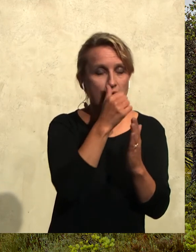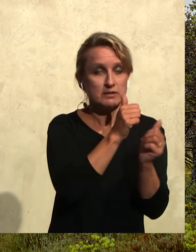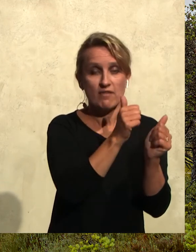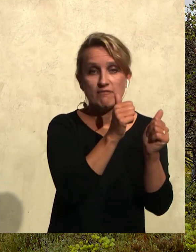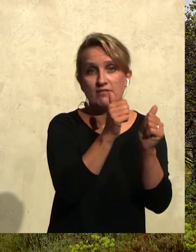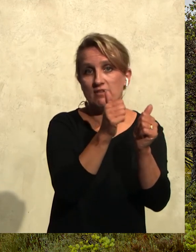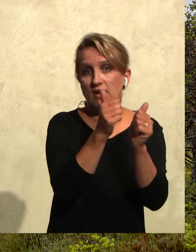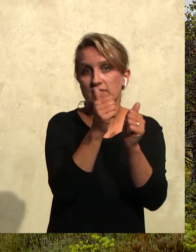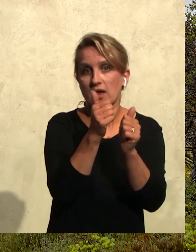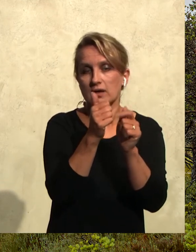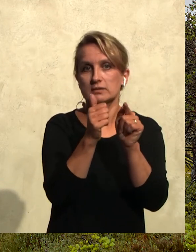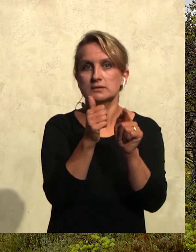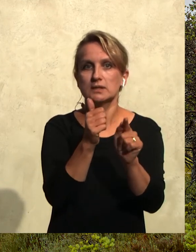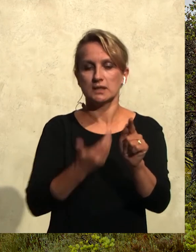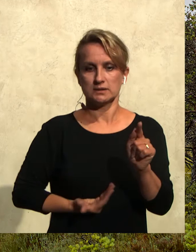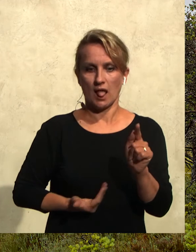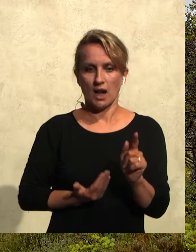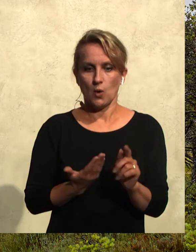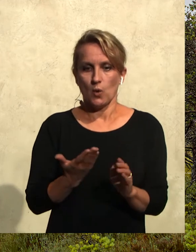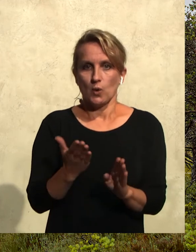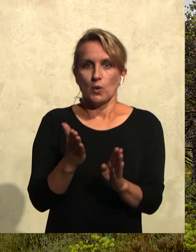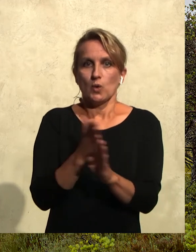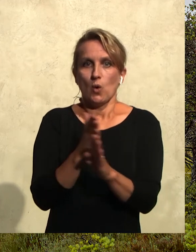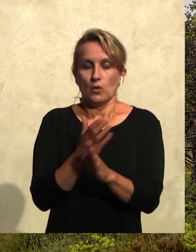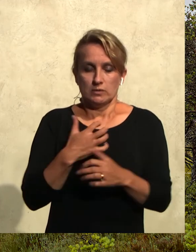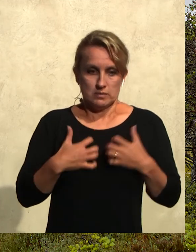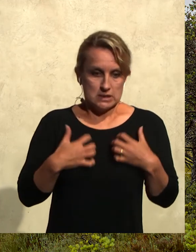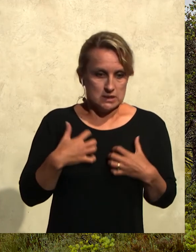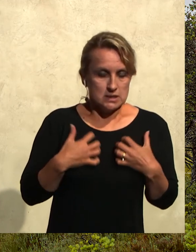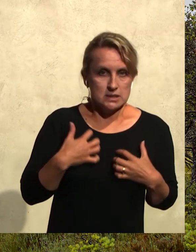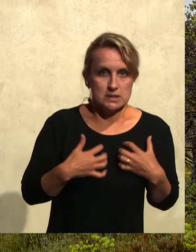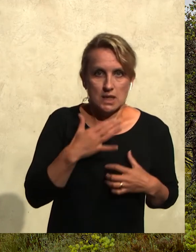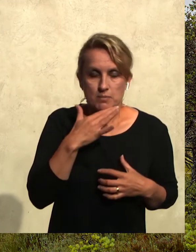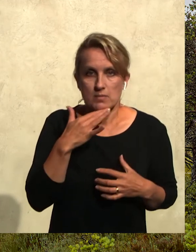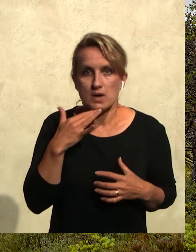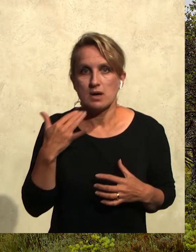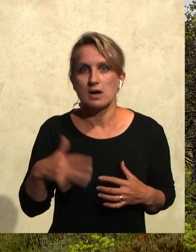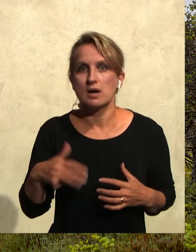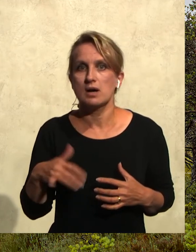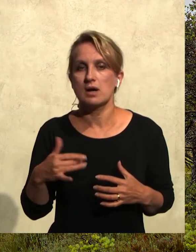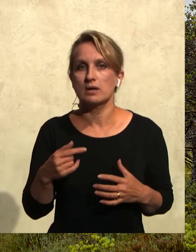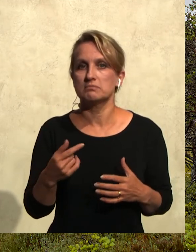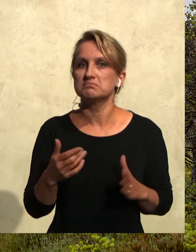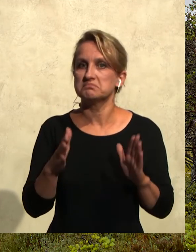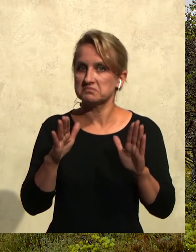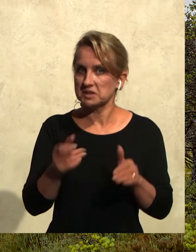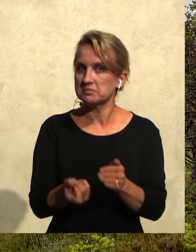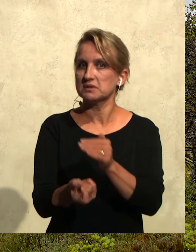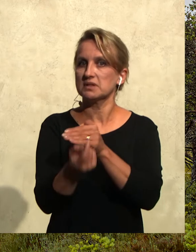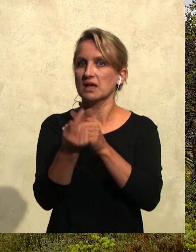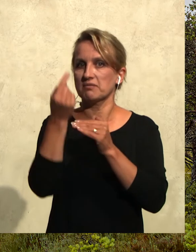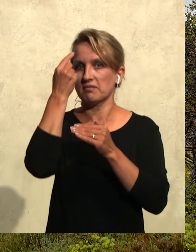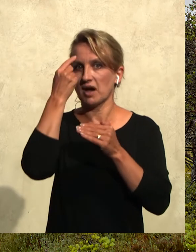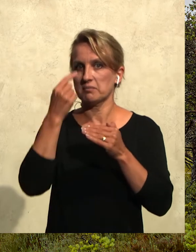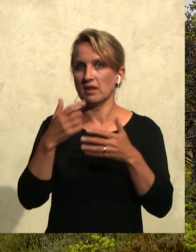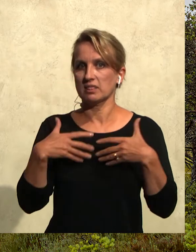some people, that may lead to a mental health condition or disability. So we need to think of it in this